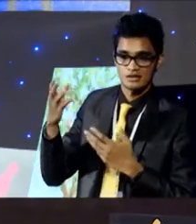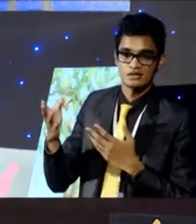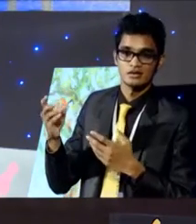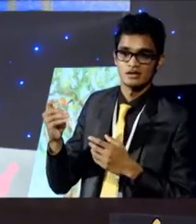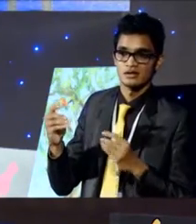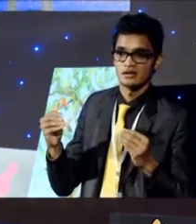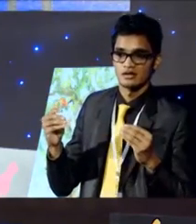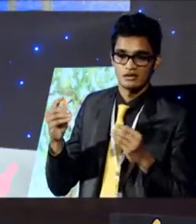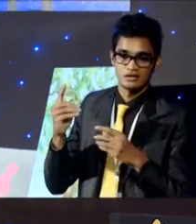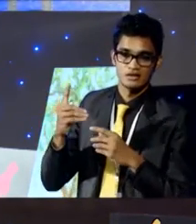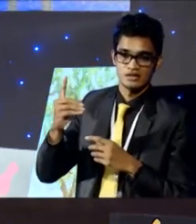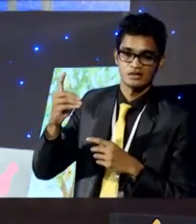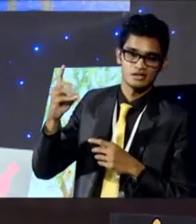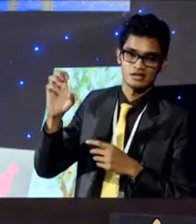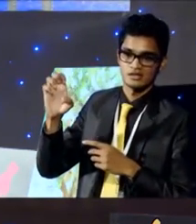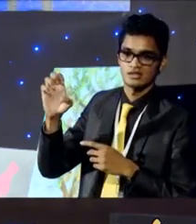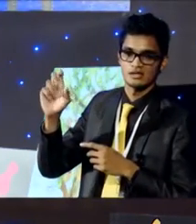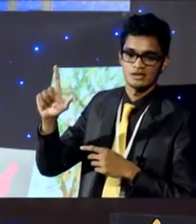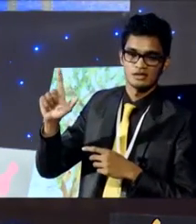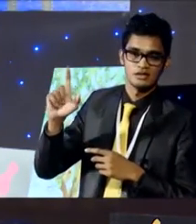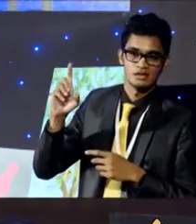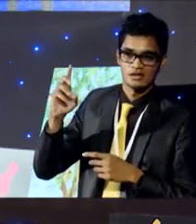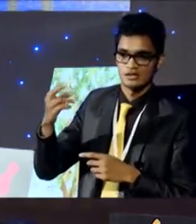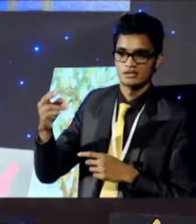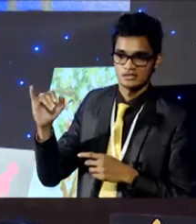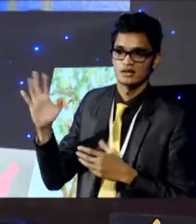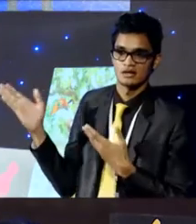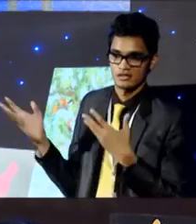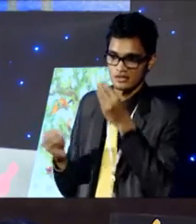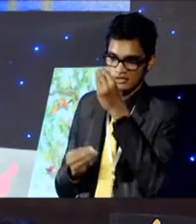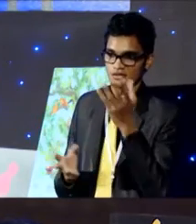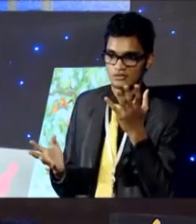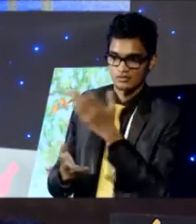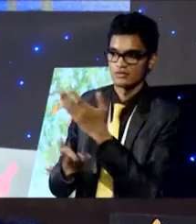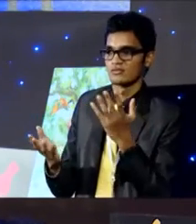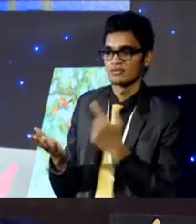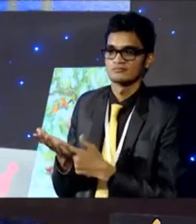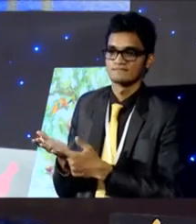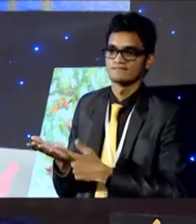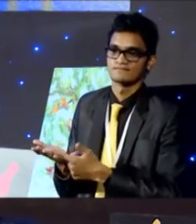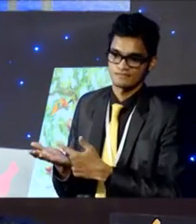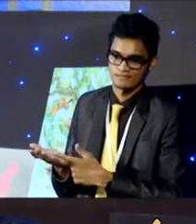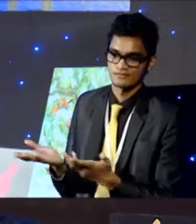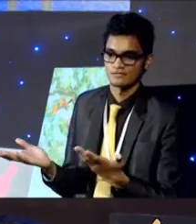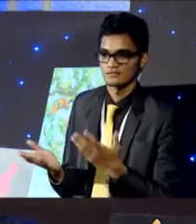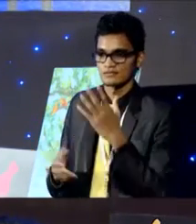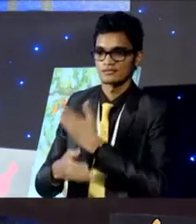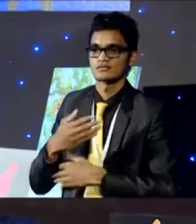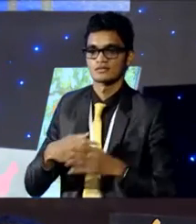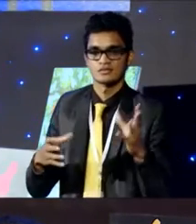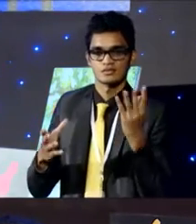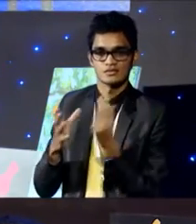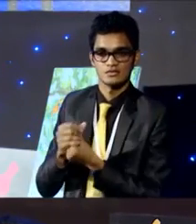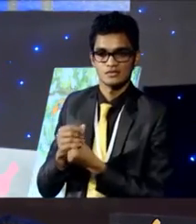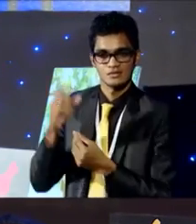10th. This action is perhaps a drop in the ocean because it's very difficult to convince an